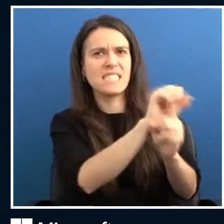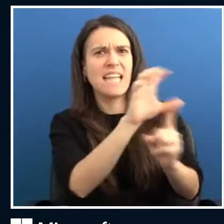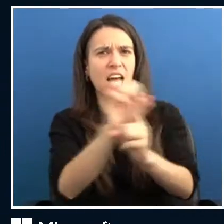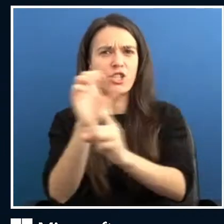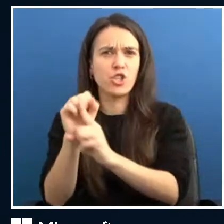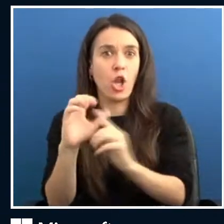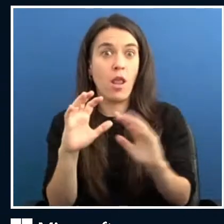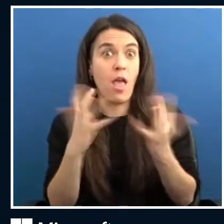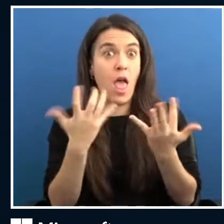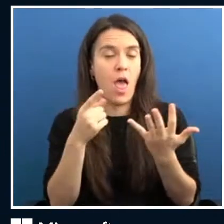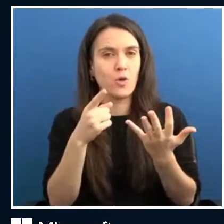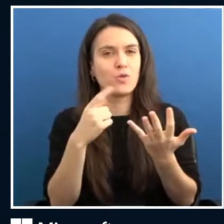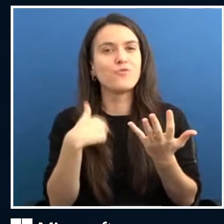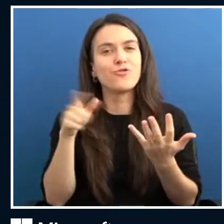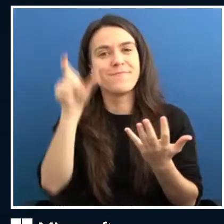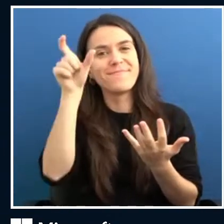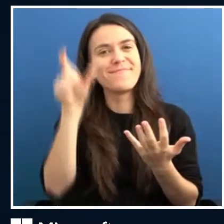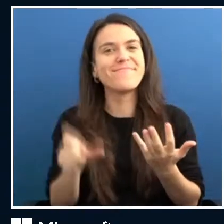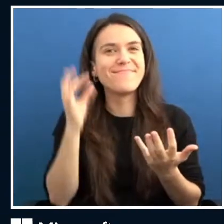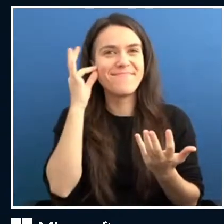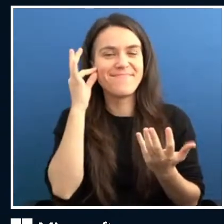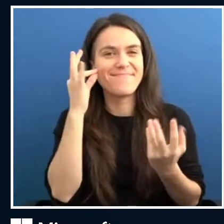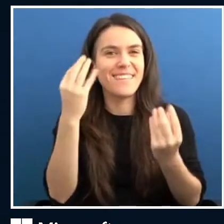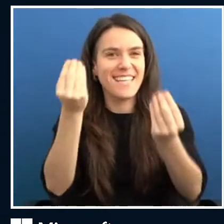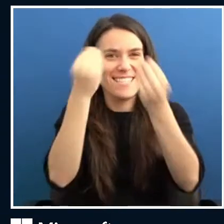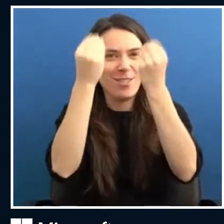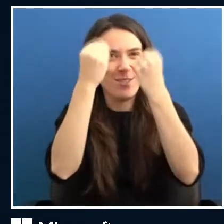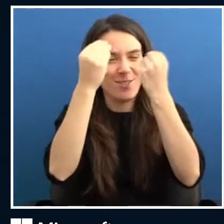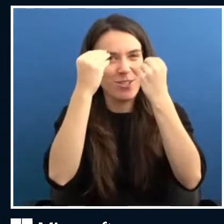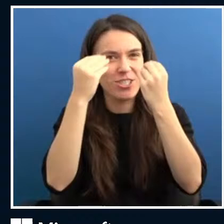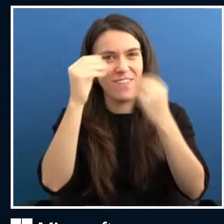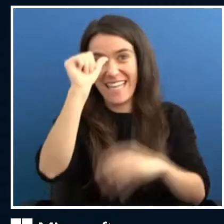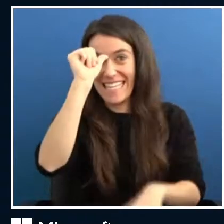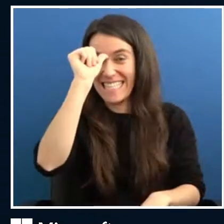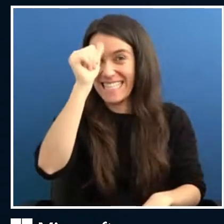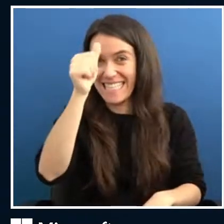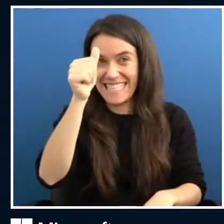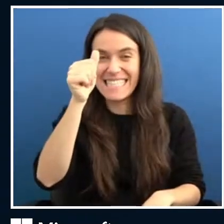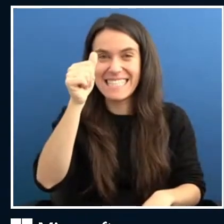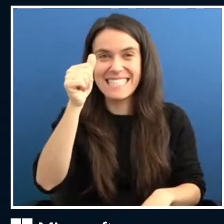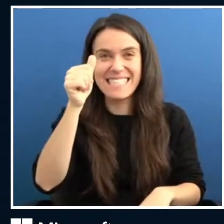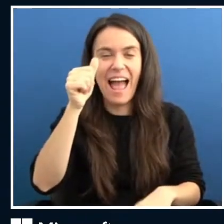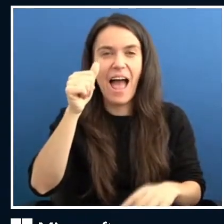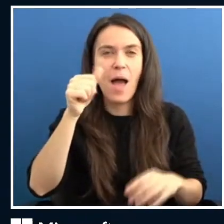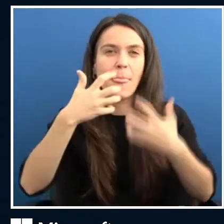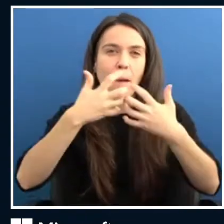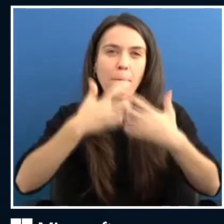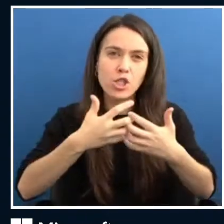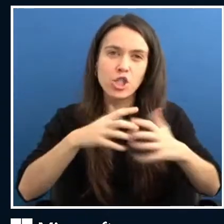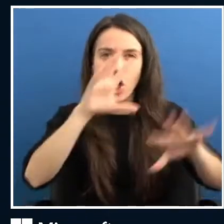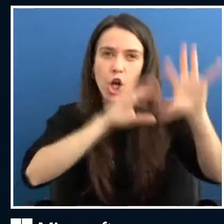a student from India and machine learning engineer at aiconf startup. Hello, Nigama.